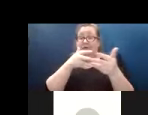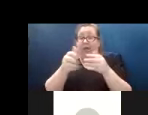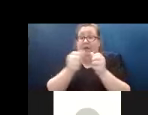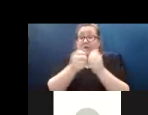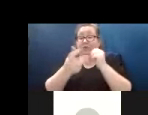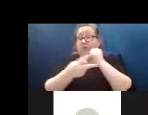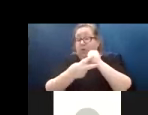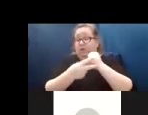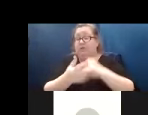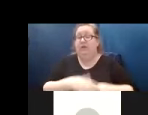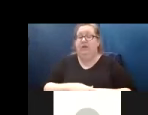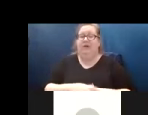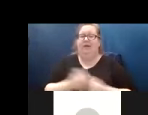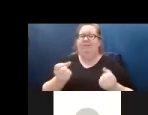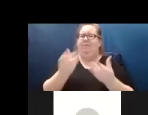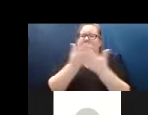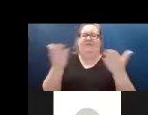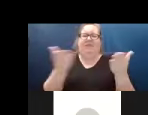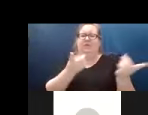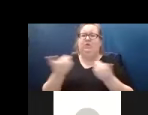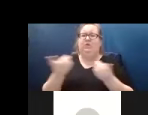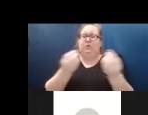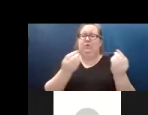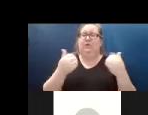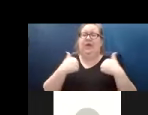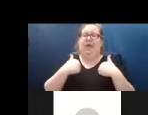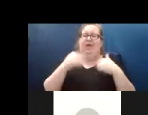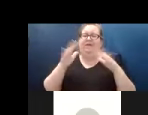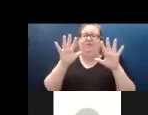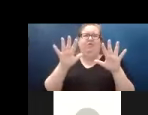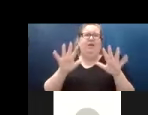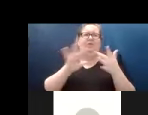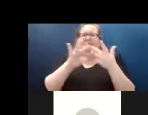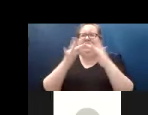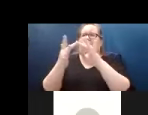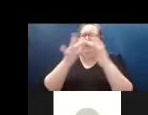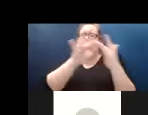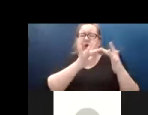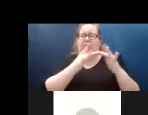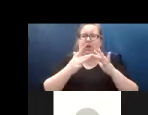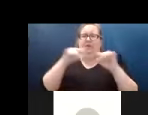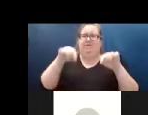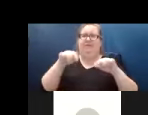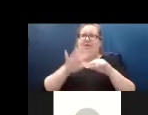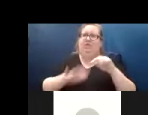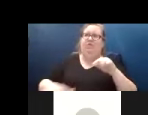storage. Lots of things that you can do. It'd be great to have a network of these throughout